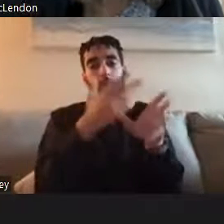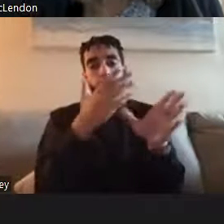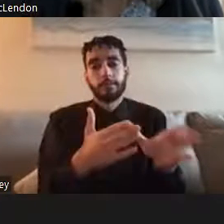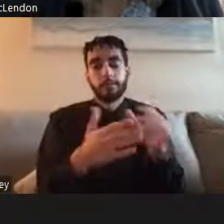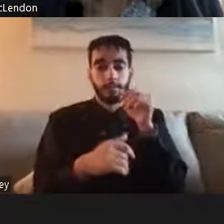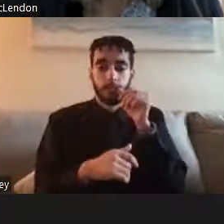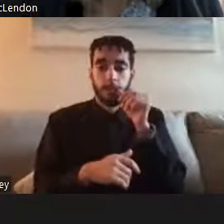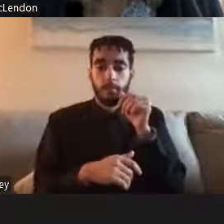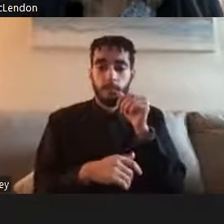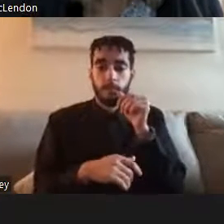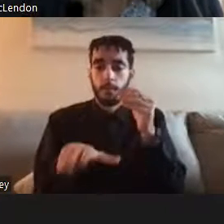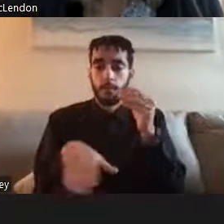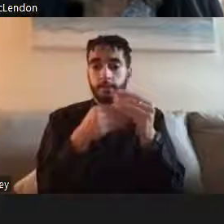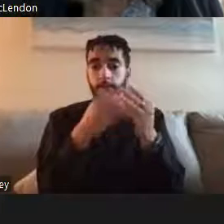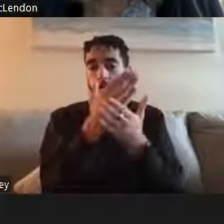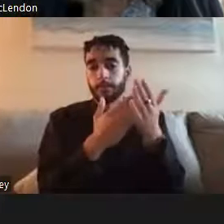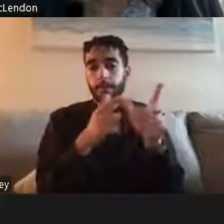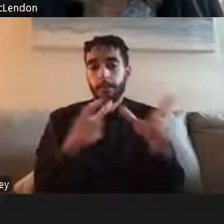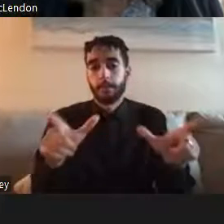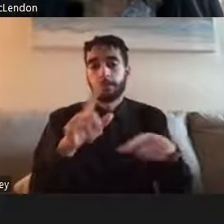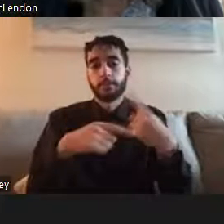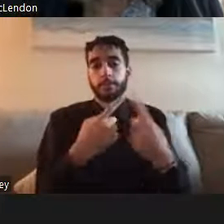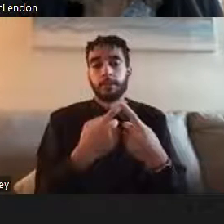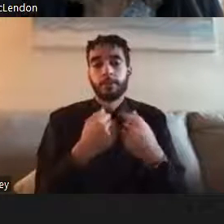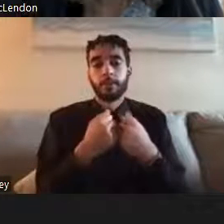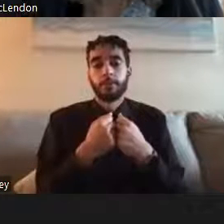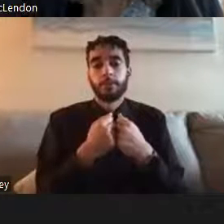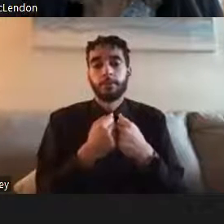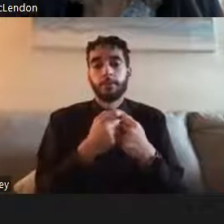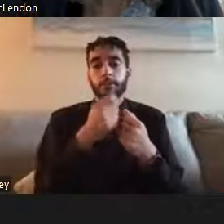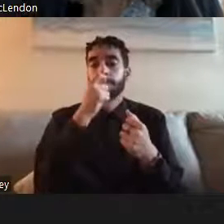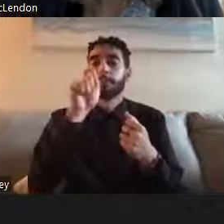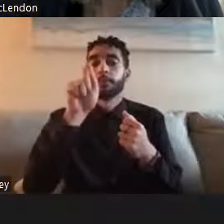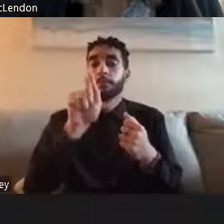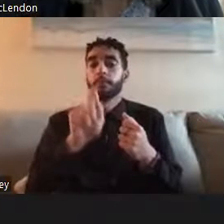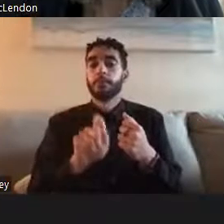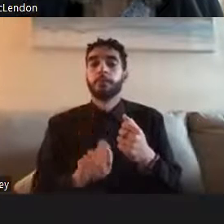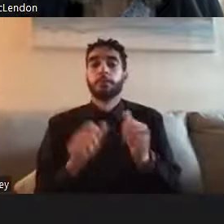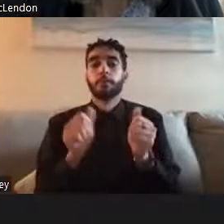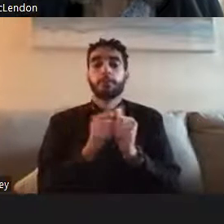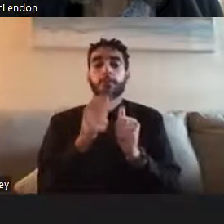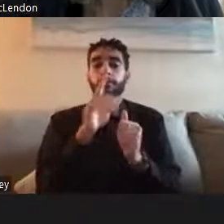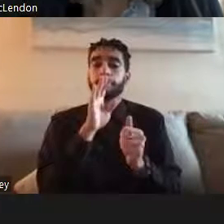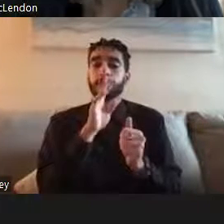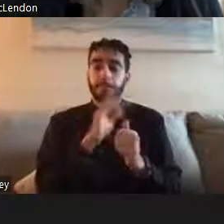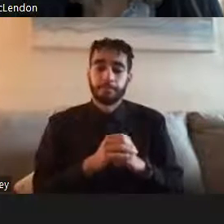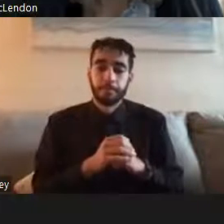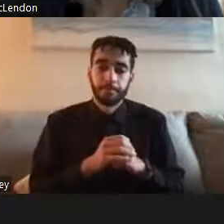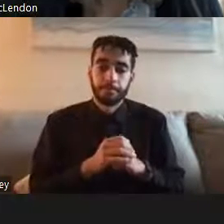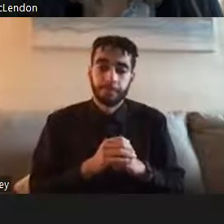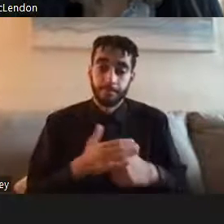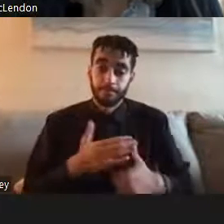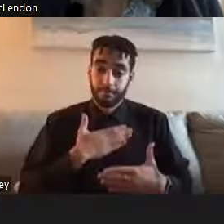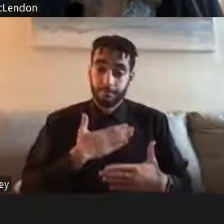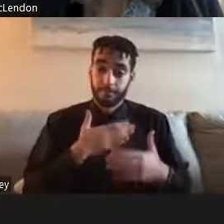add some language into some of those bullets with regards to what you just said. But I'd be happy to